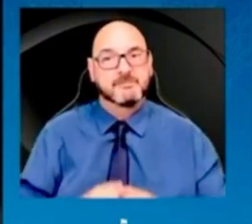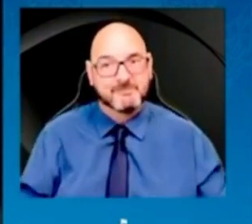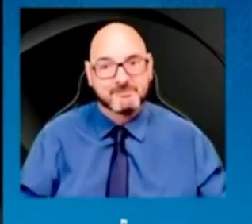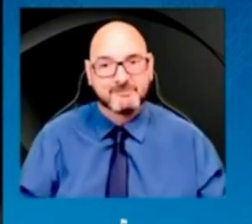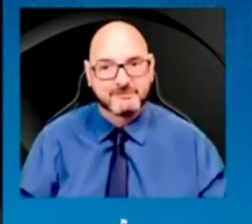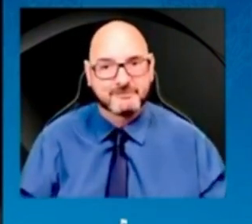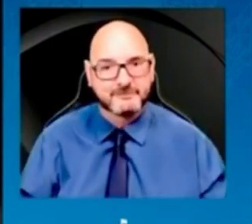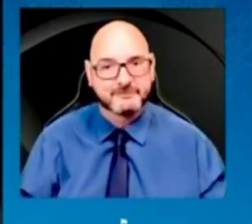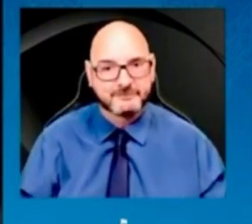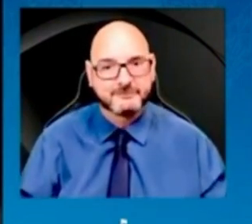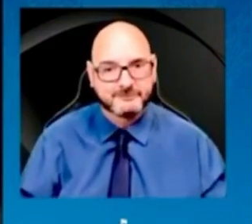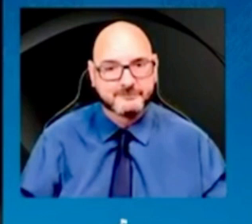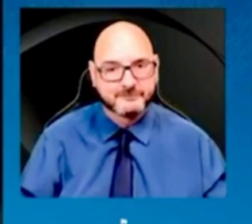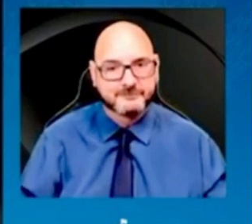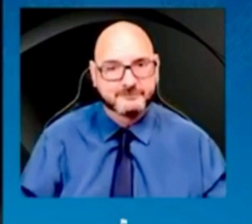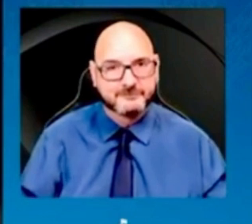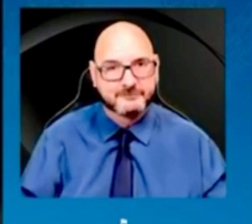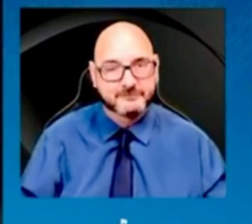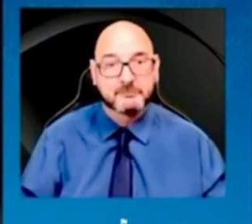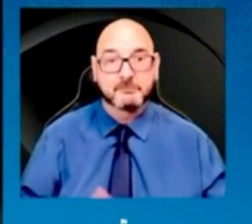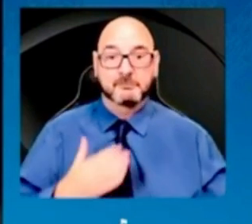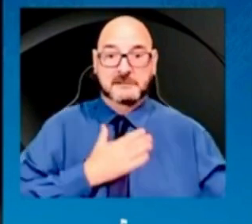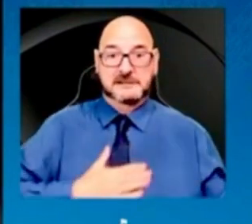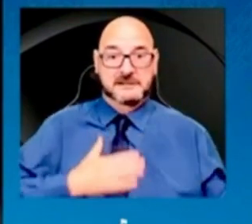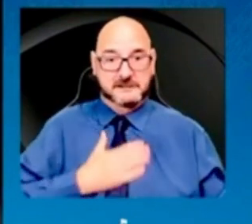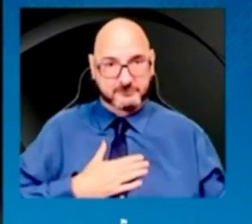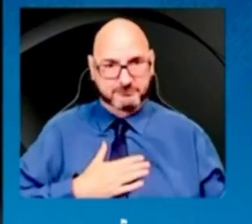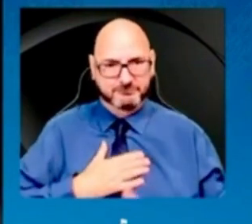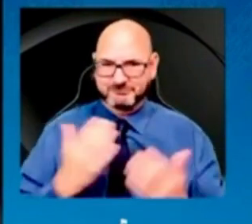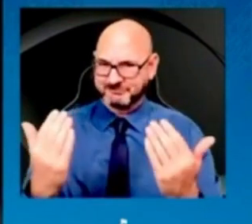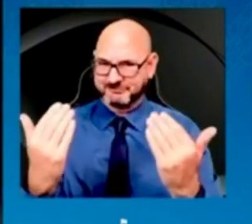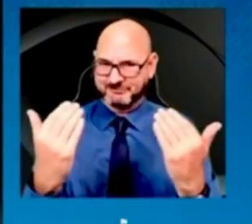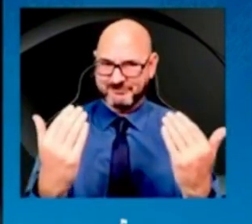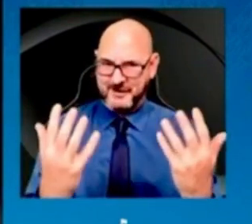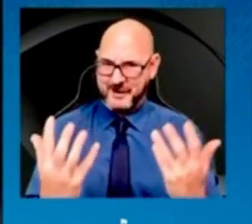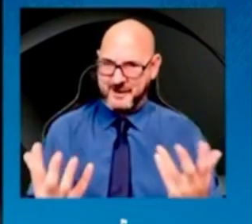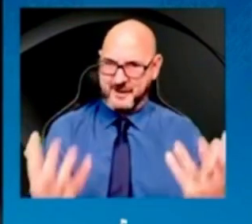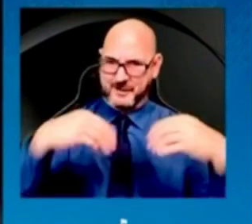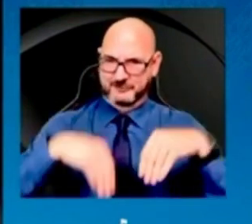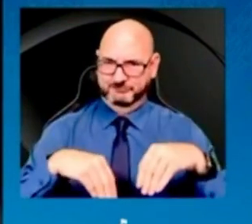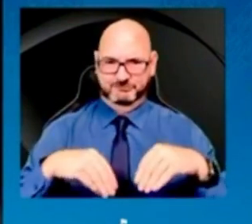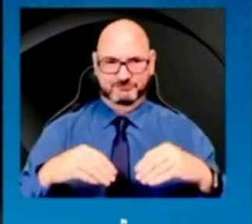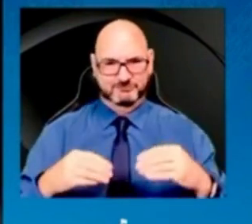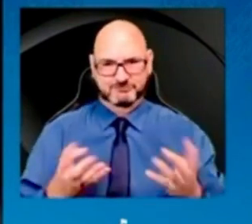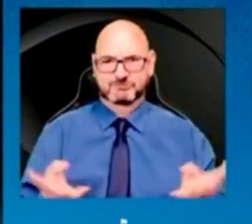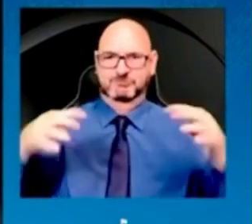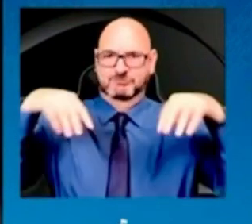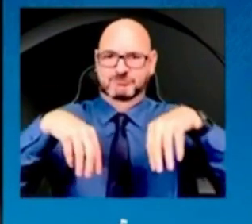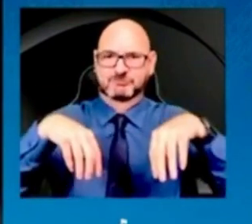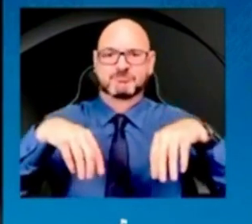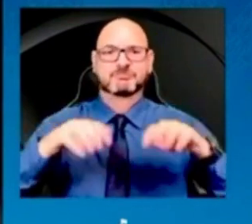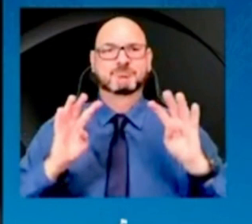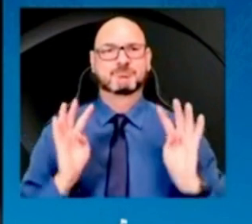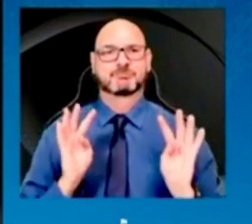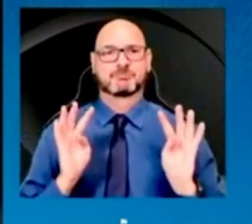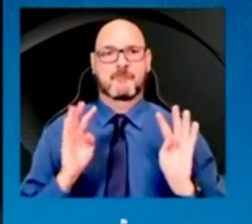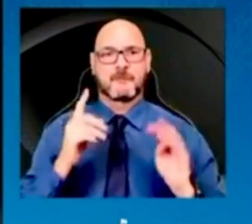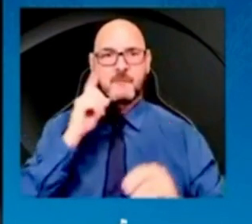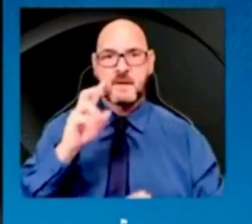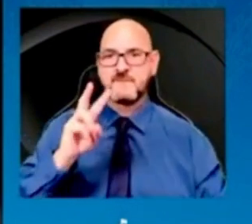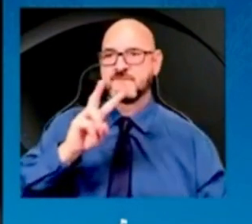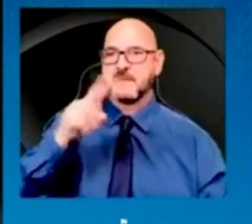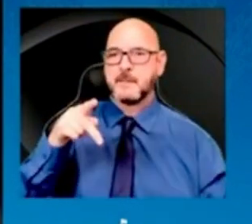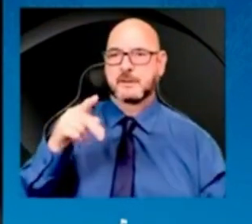So please join me in standing to welcome the Vice President of the United States,